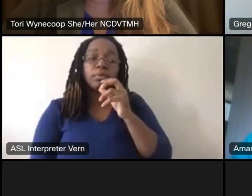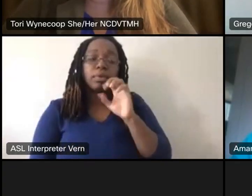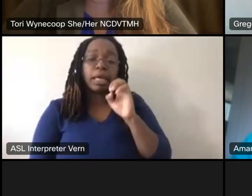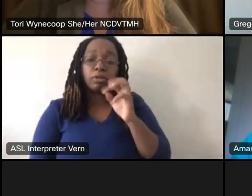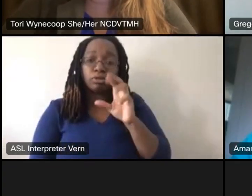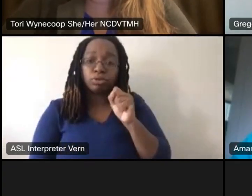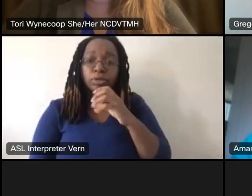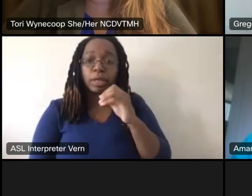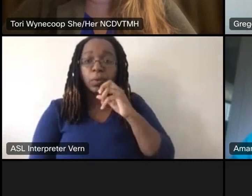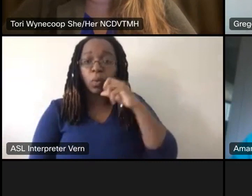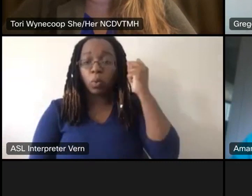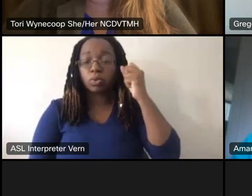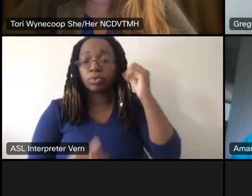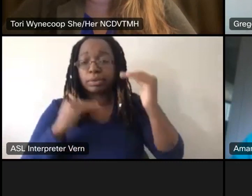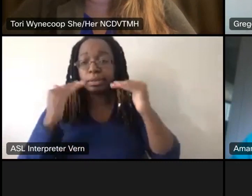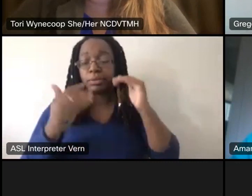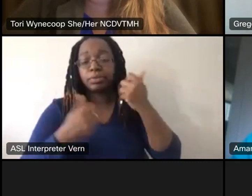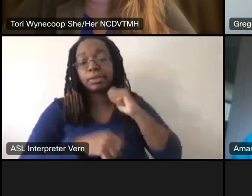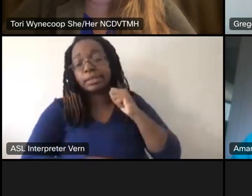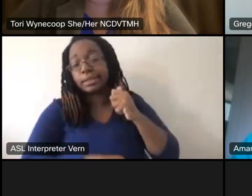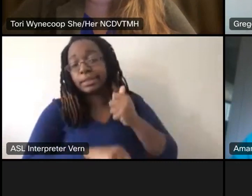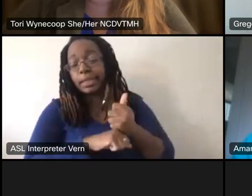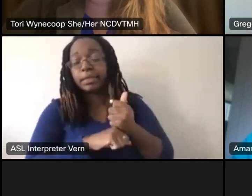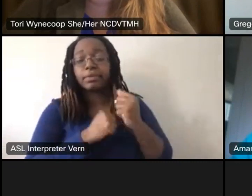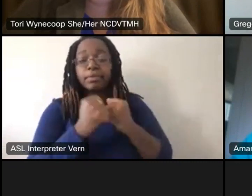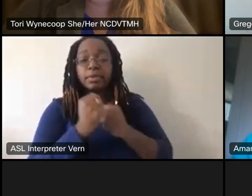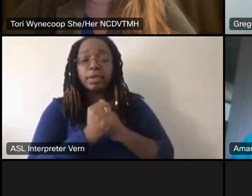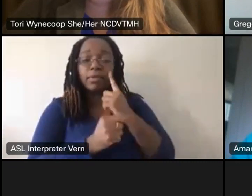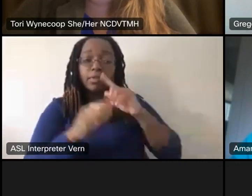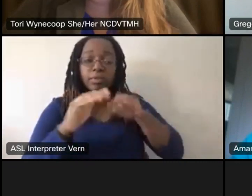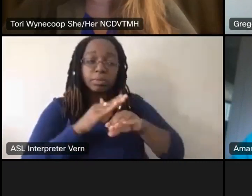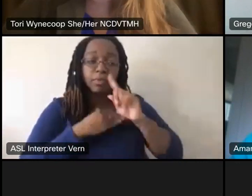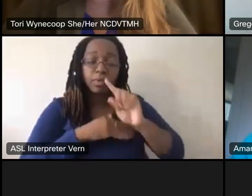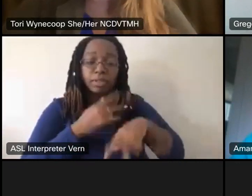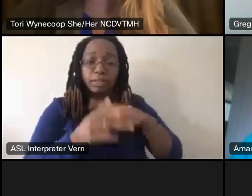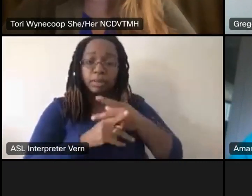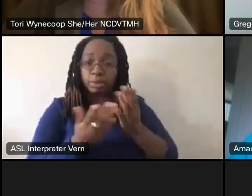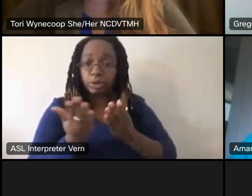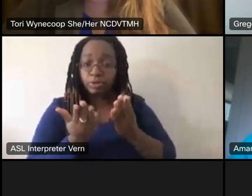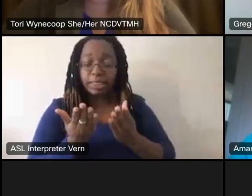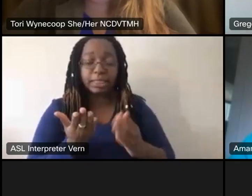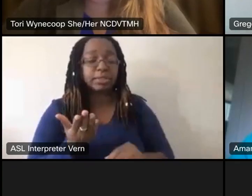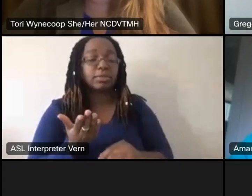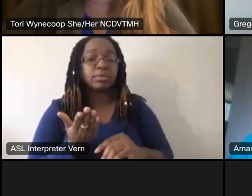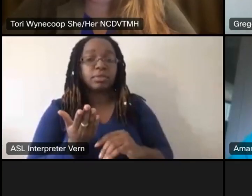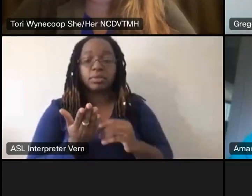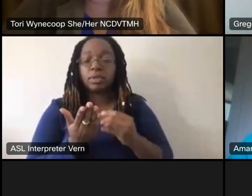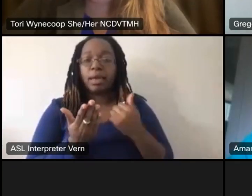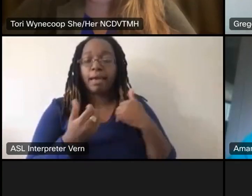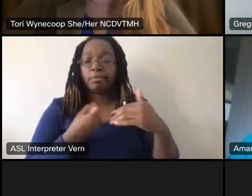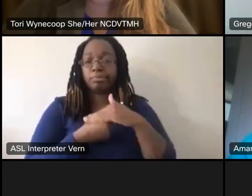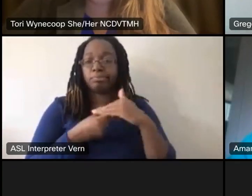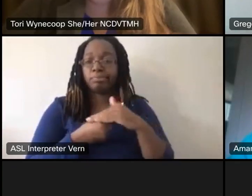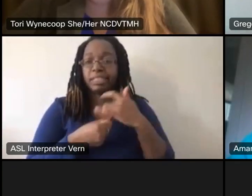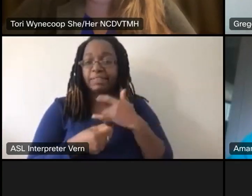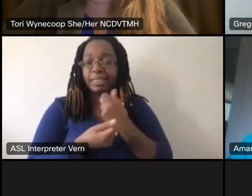creating the foundation for the accessibility for these services, and creating these spaces and where they can feel safe to share